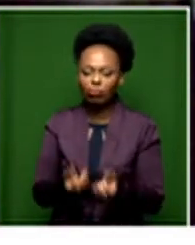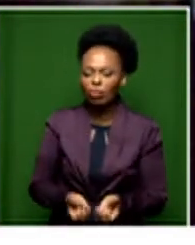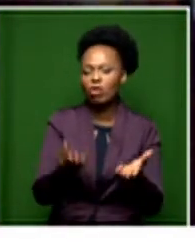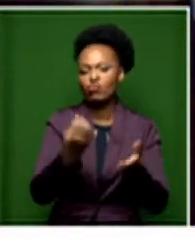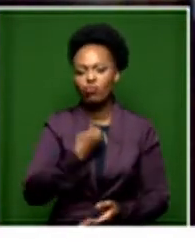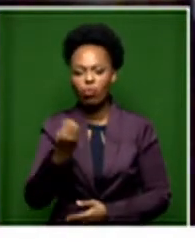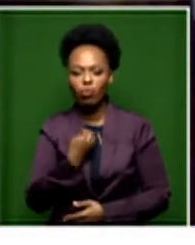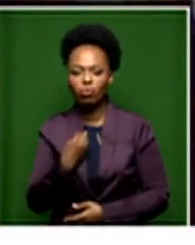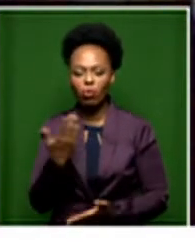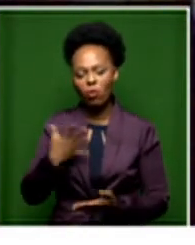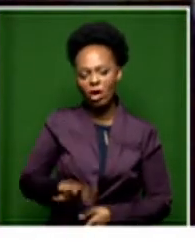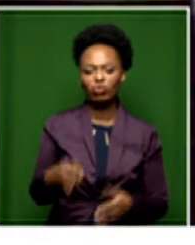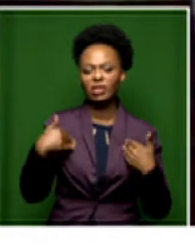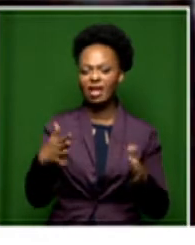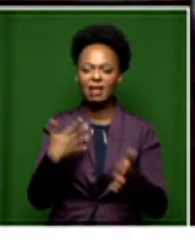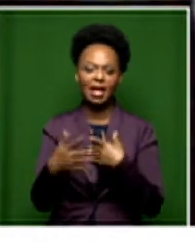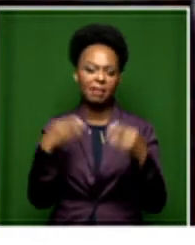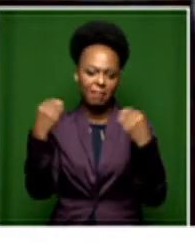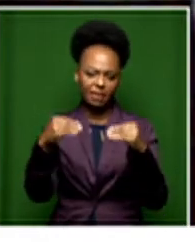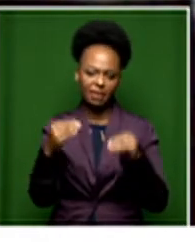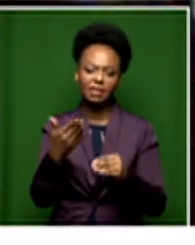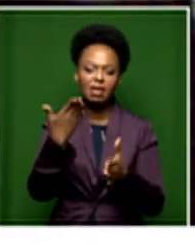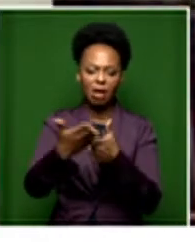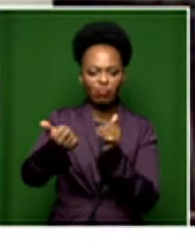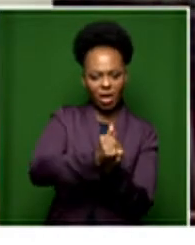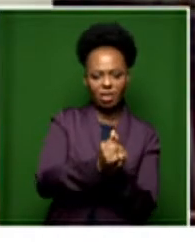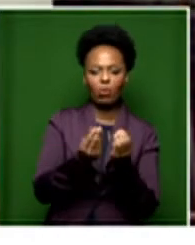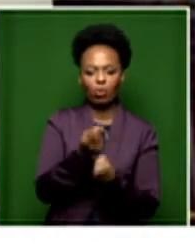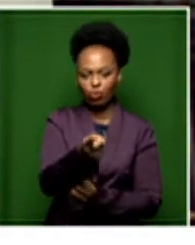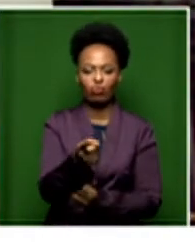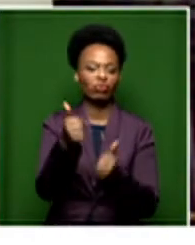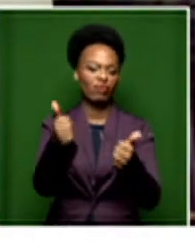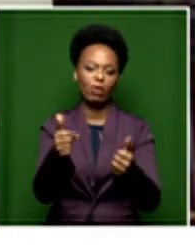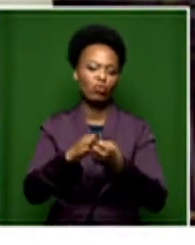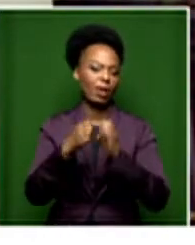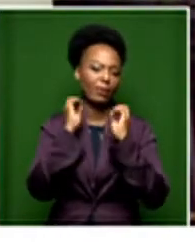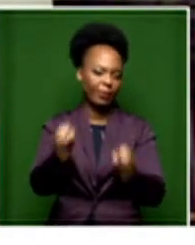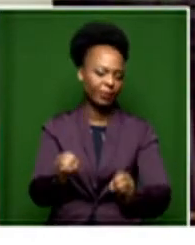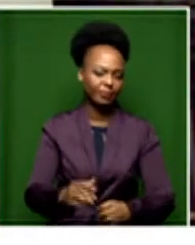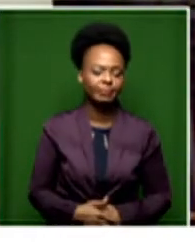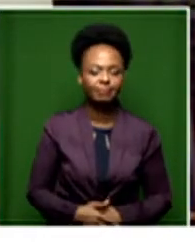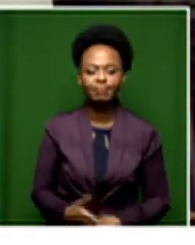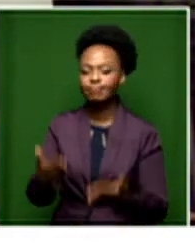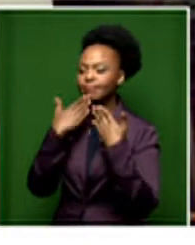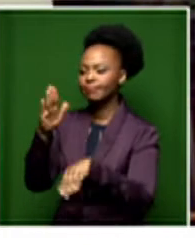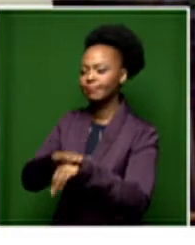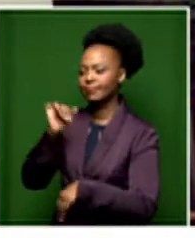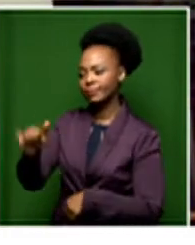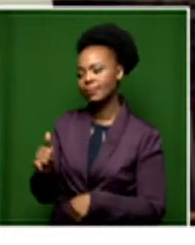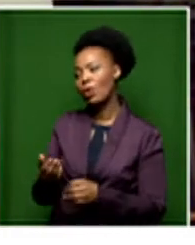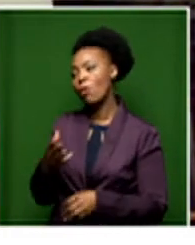want to start any kind of business. We'd love to partner with people like that. All right. Yanela, great chatting to you. Thank you so much for your time. All the